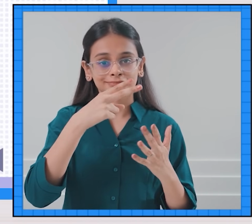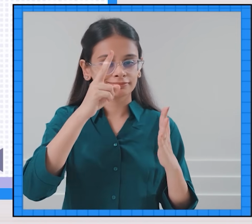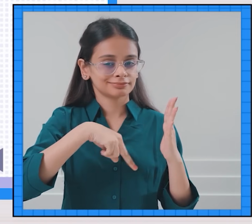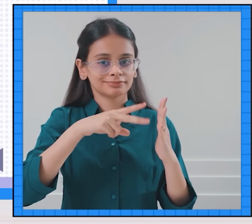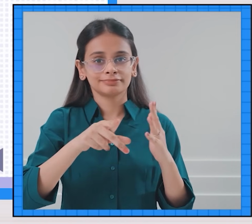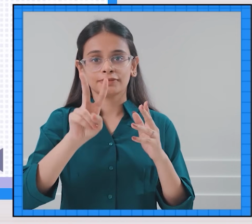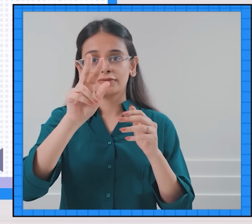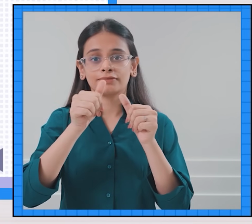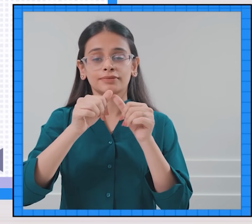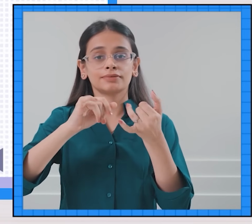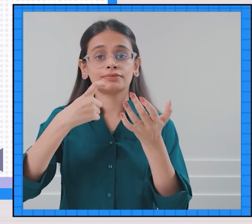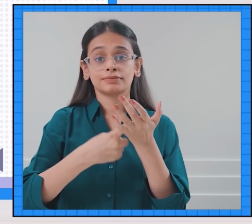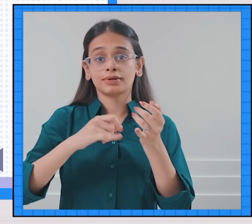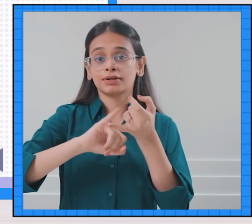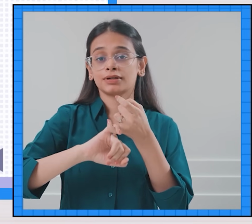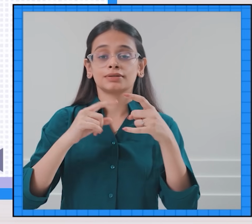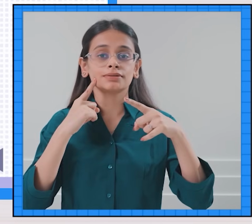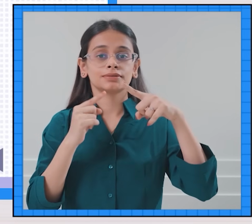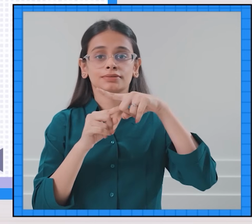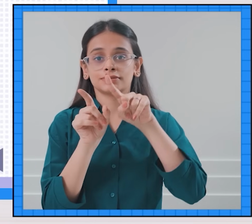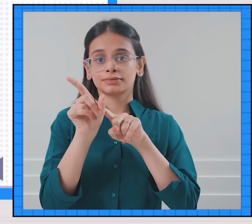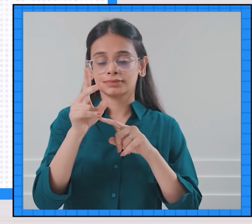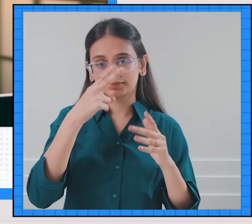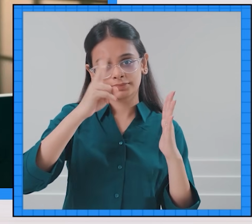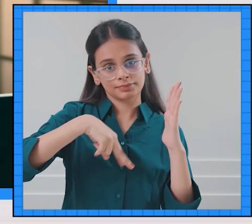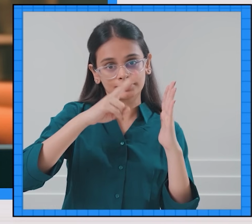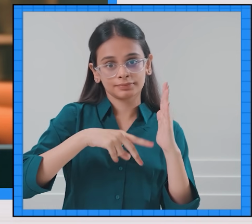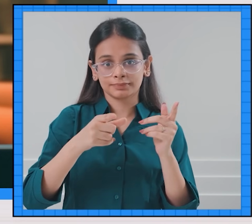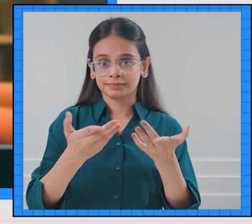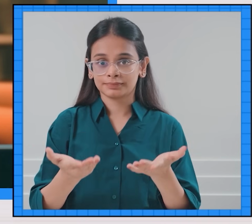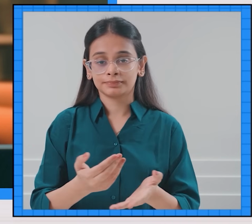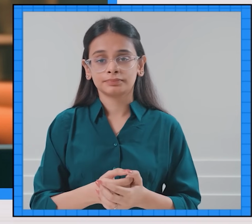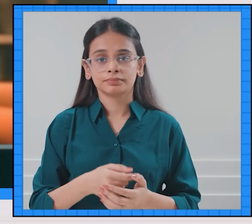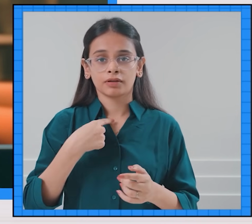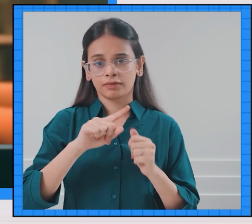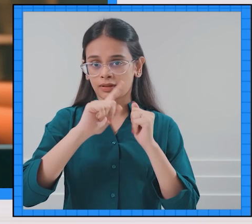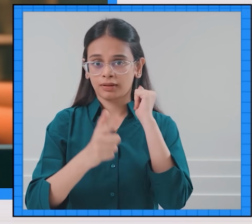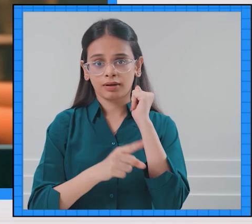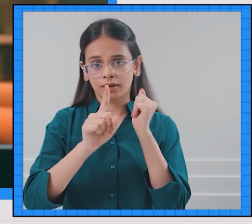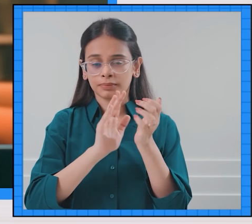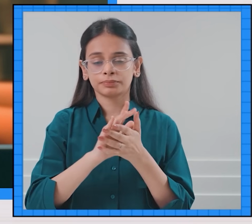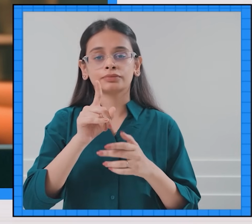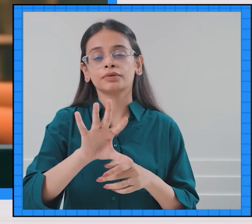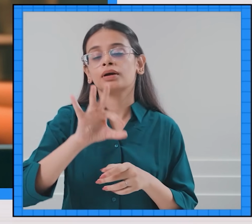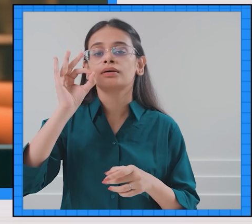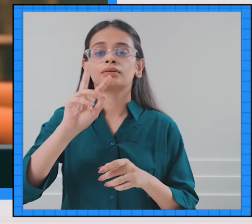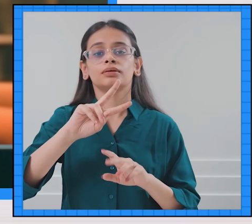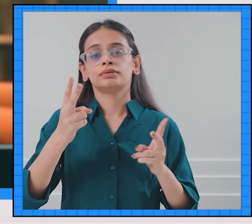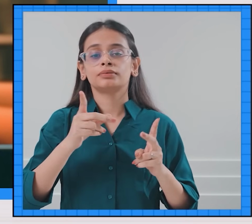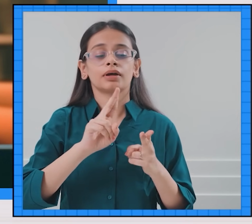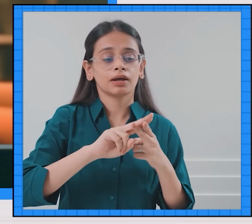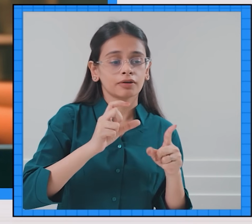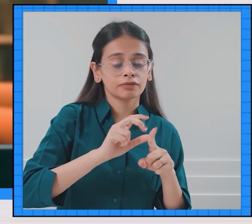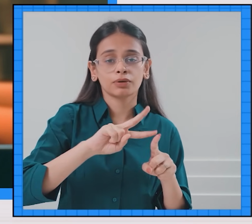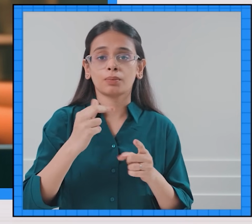on Varsity where I've explained arbitrage funds in detail. One last thing. Let's say you pick an instrument of your choice and park your emergency